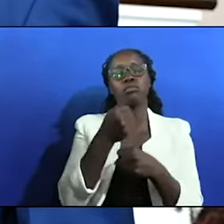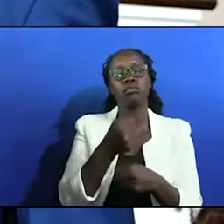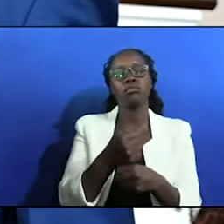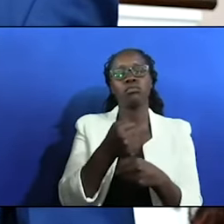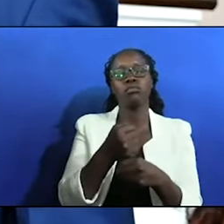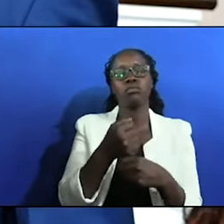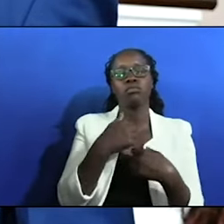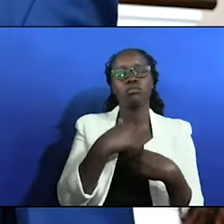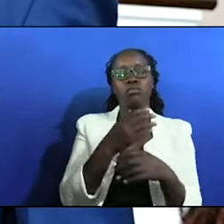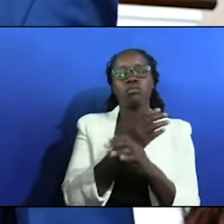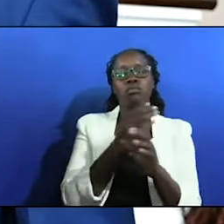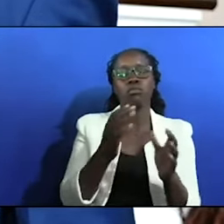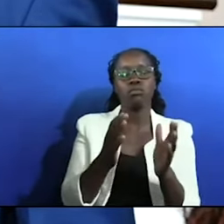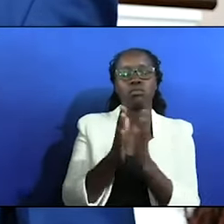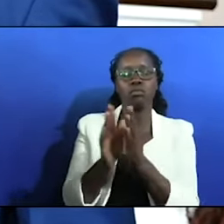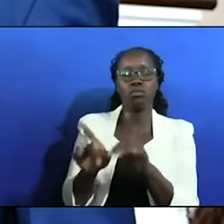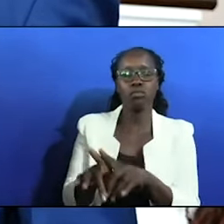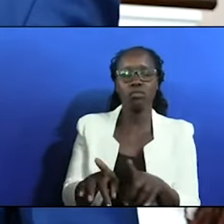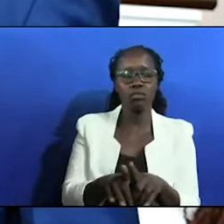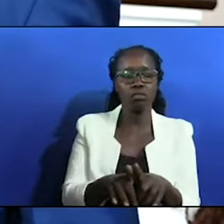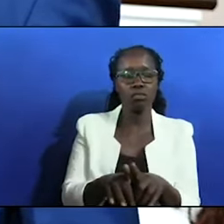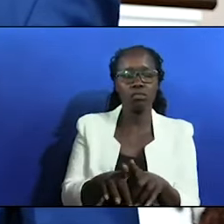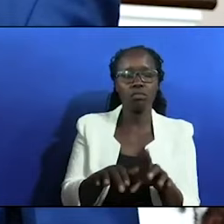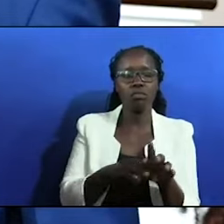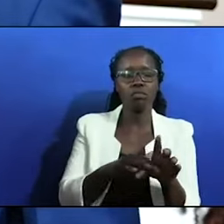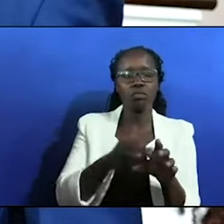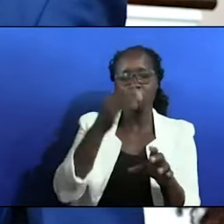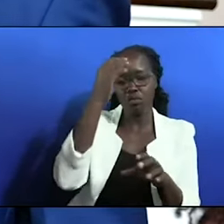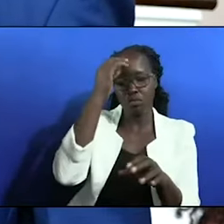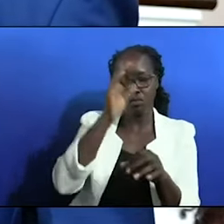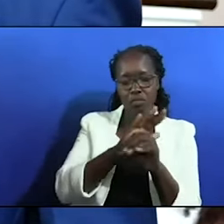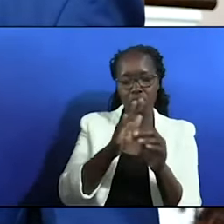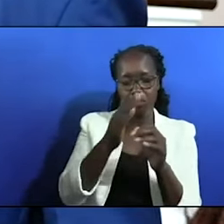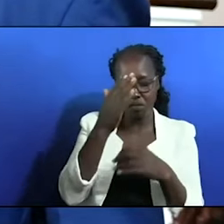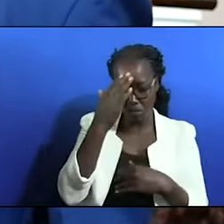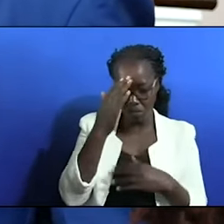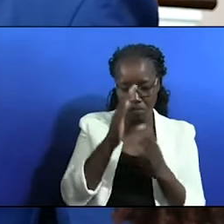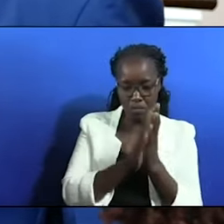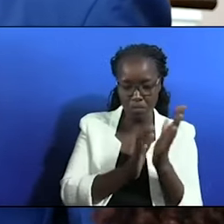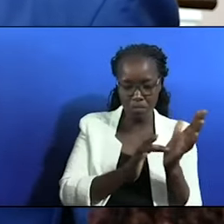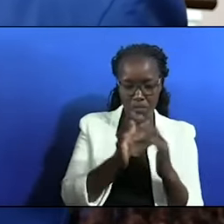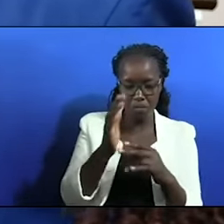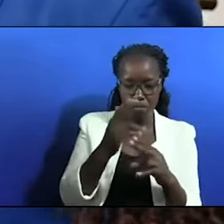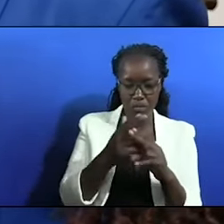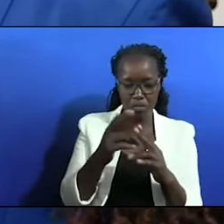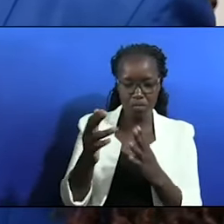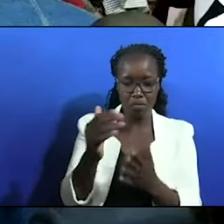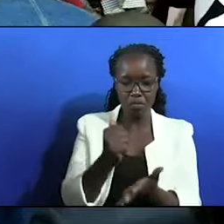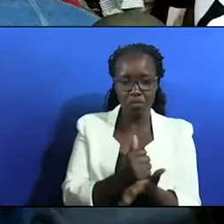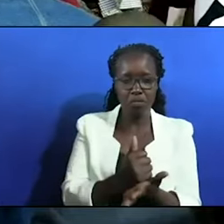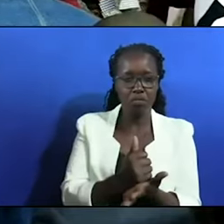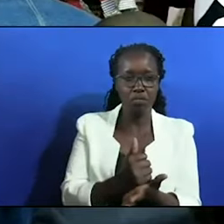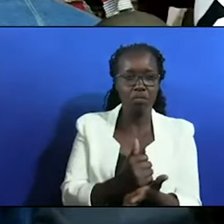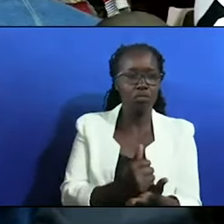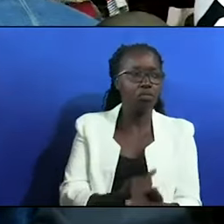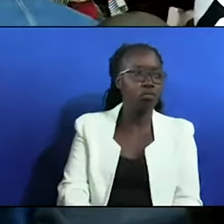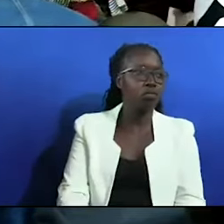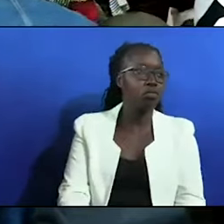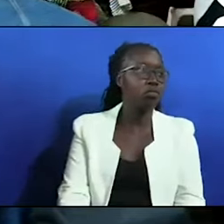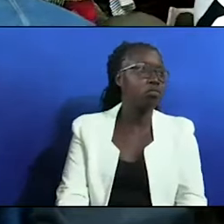we have in Christ, and always, Lord, remember us in your kingdom, and this is our humble prayer in Jesus' name. Amen.